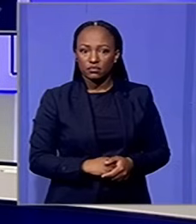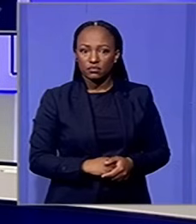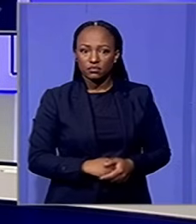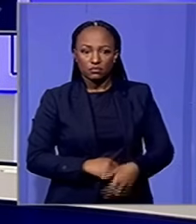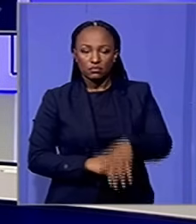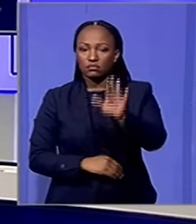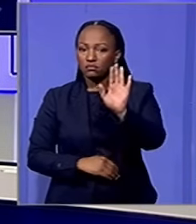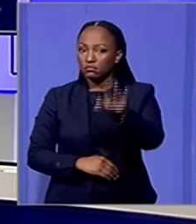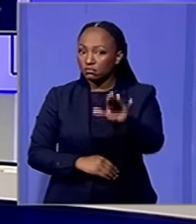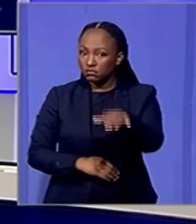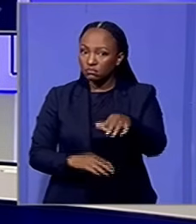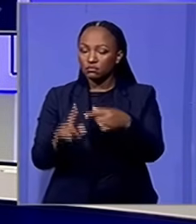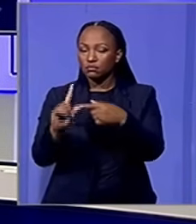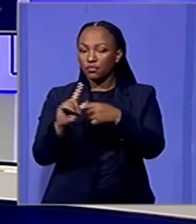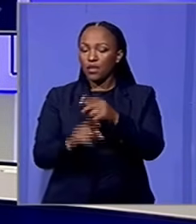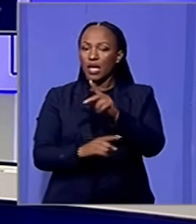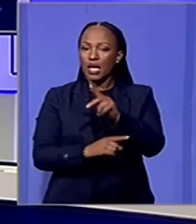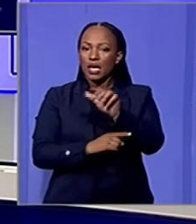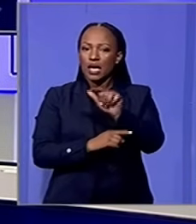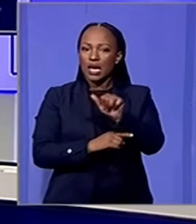Katlego yone